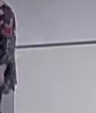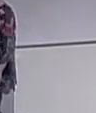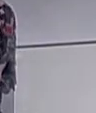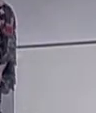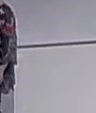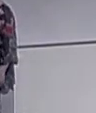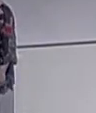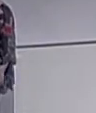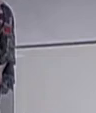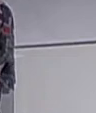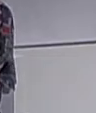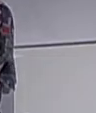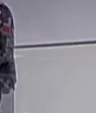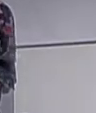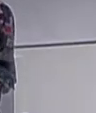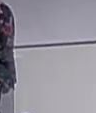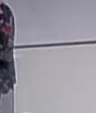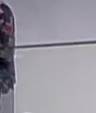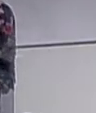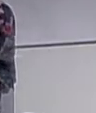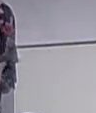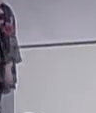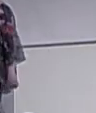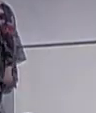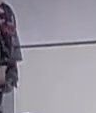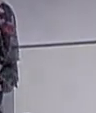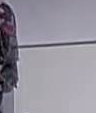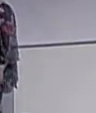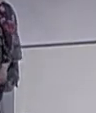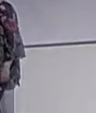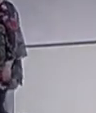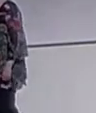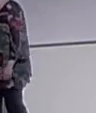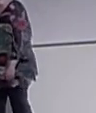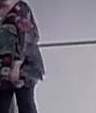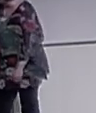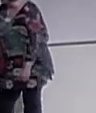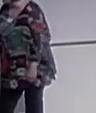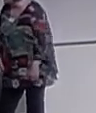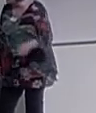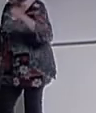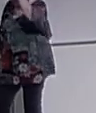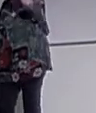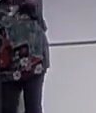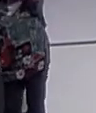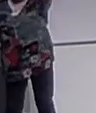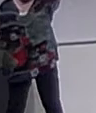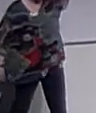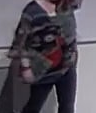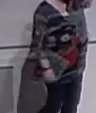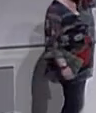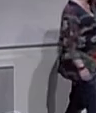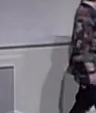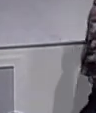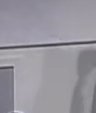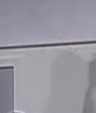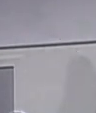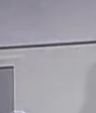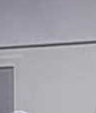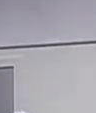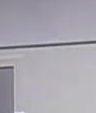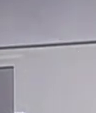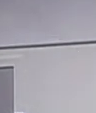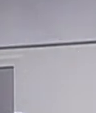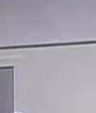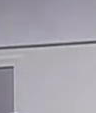antibiotics. Firstly, an alarming number of people have been given antibiotics by their doctor, or in some countries they